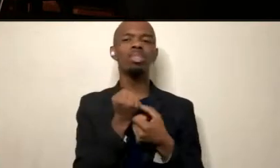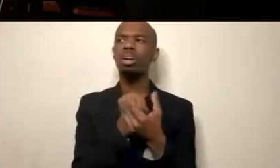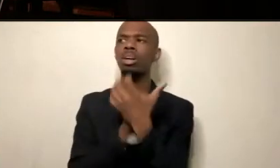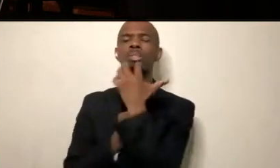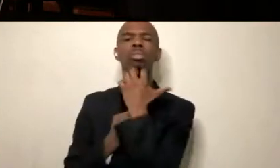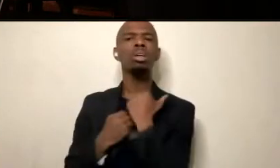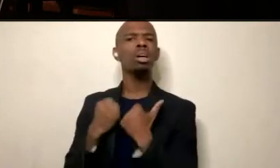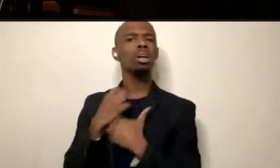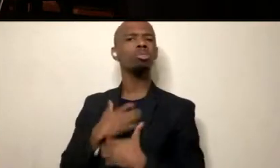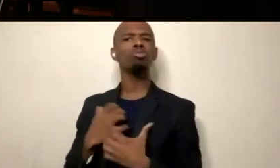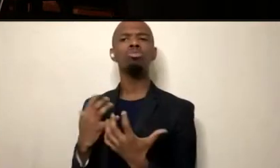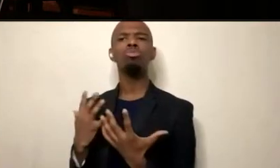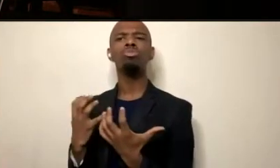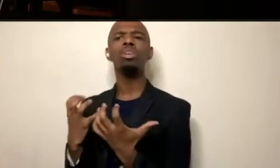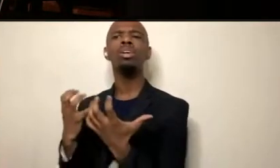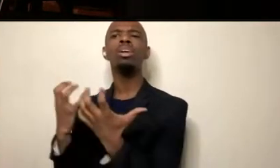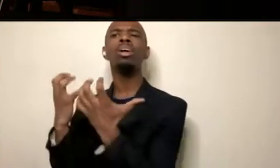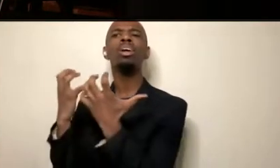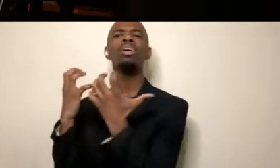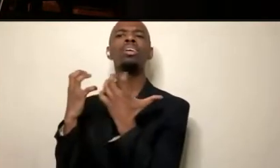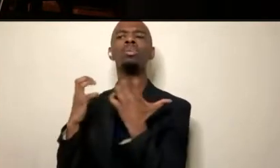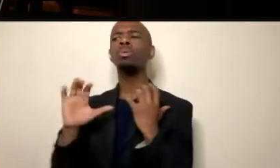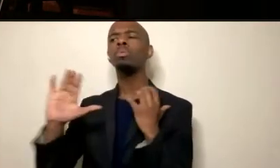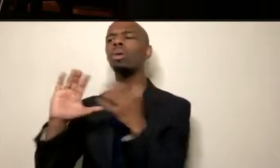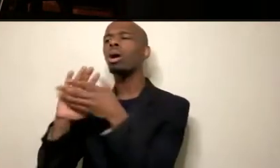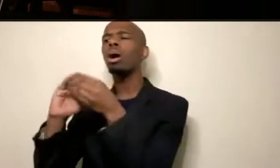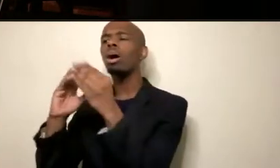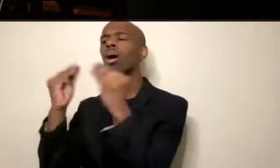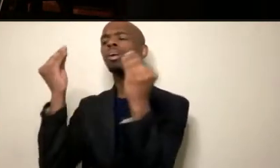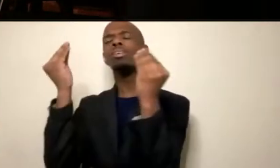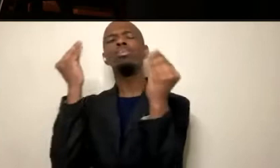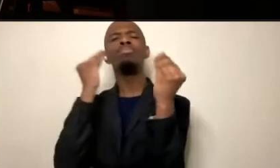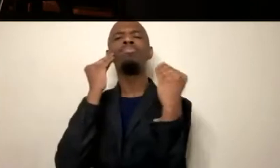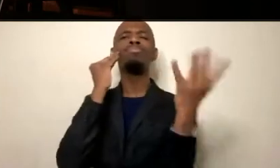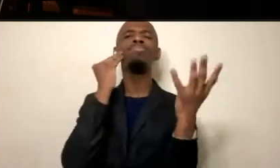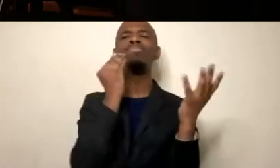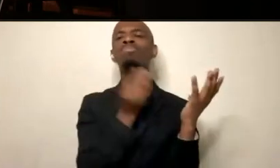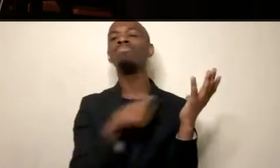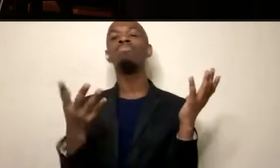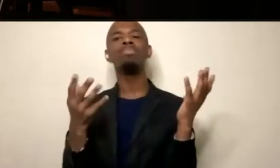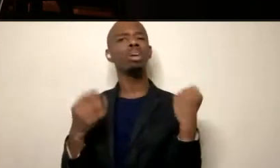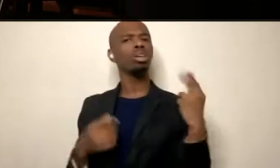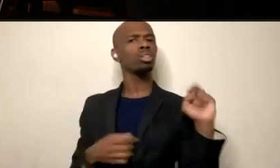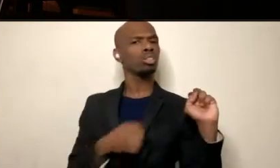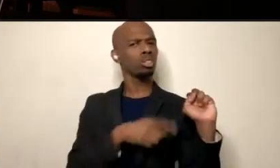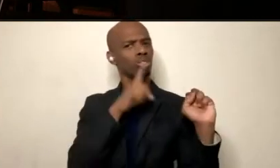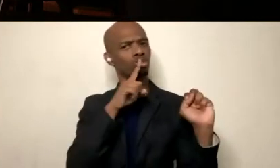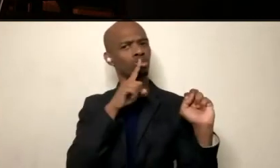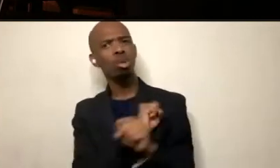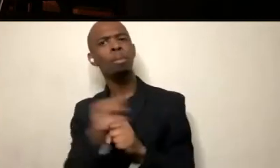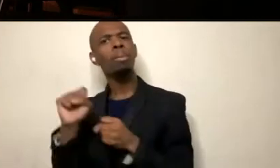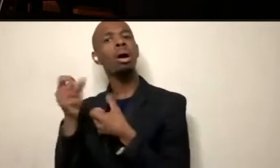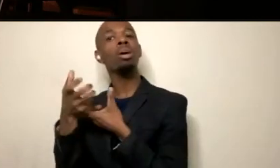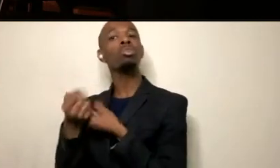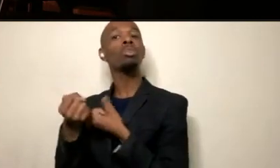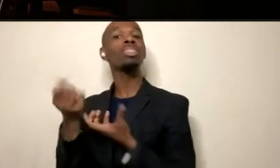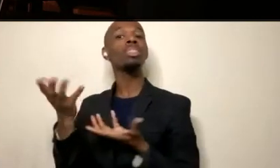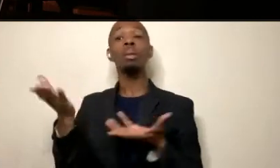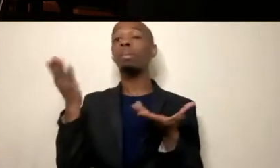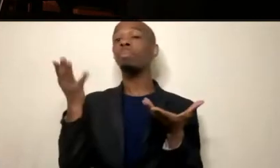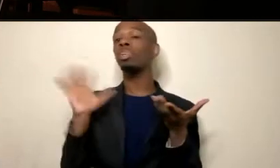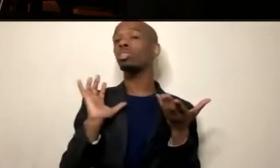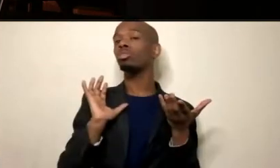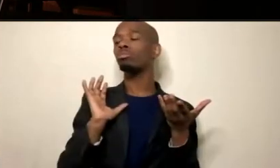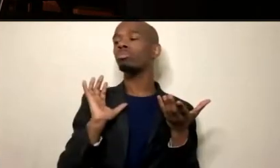was his tale, yeah. She really did trust him. She really did trust him. So